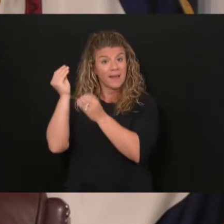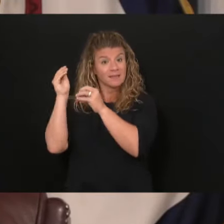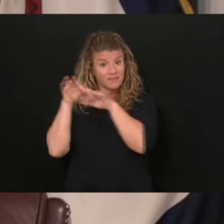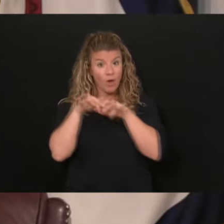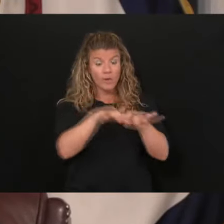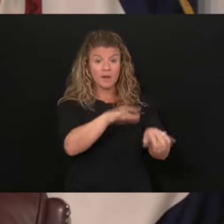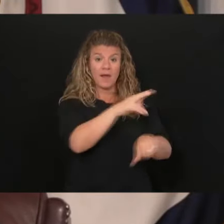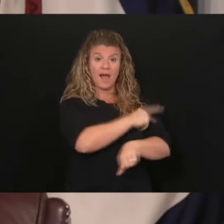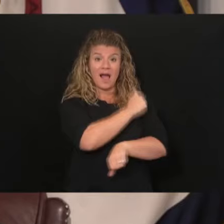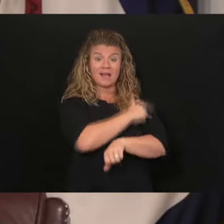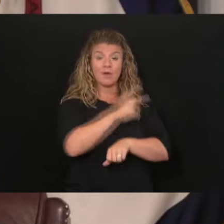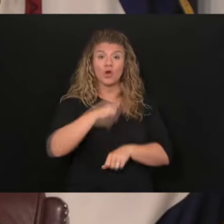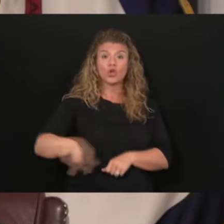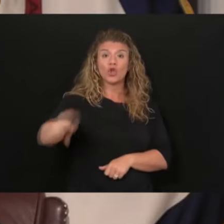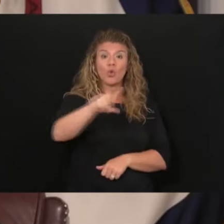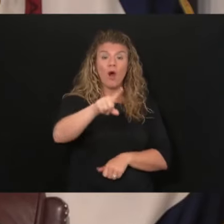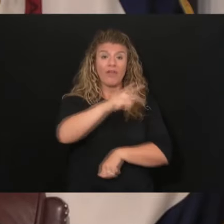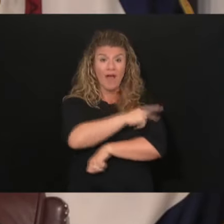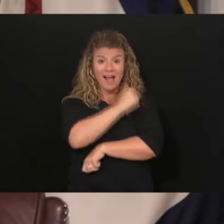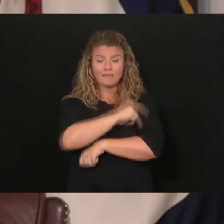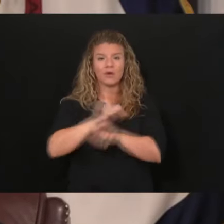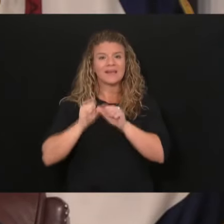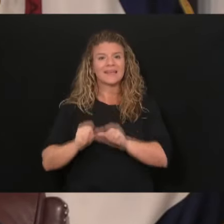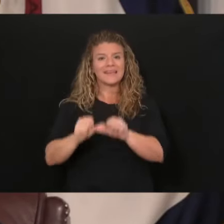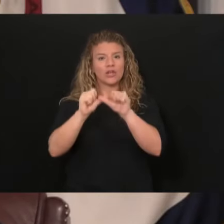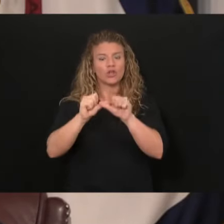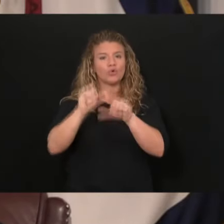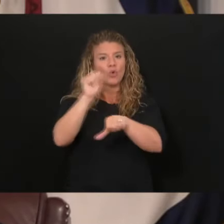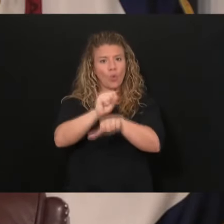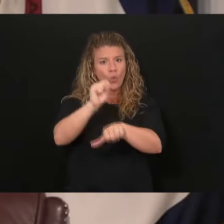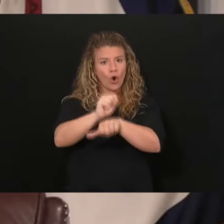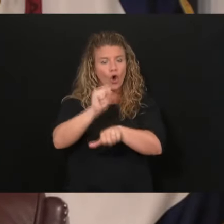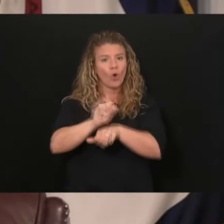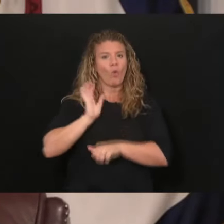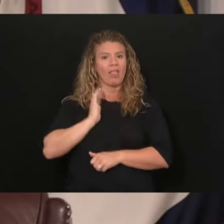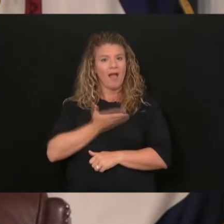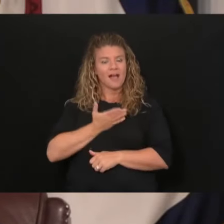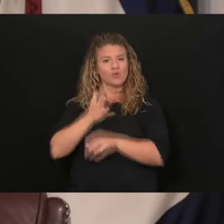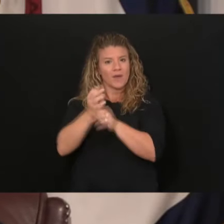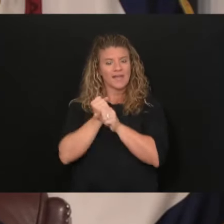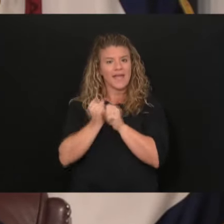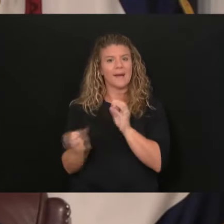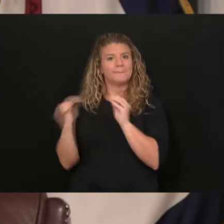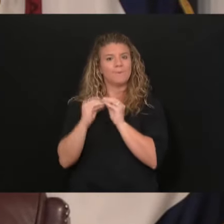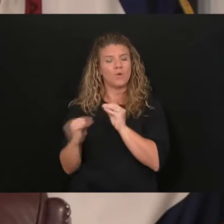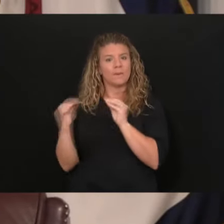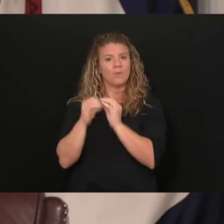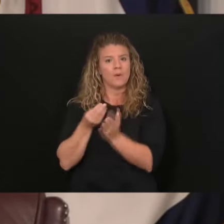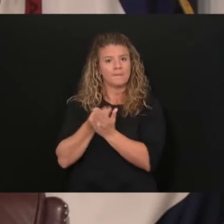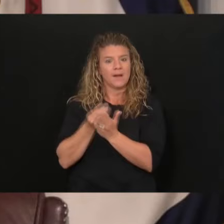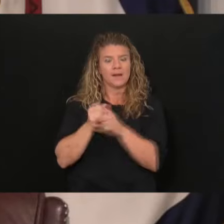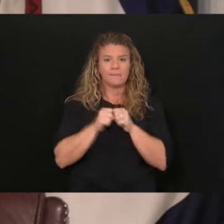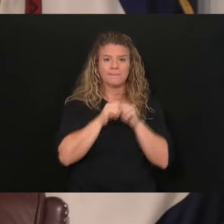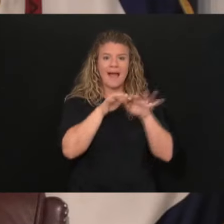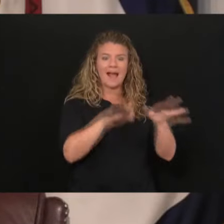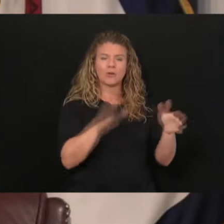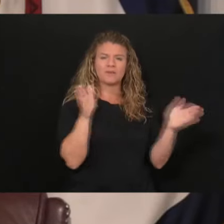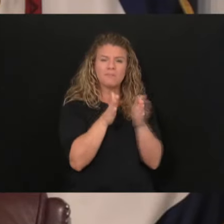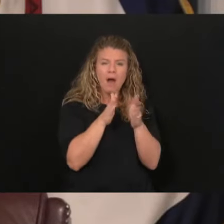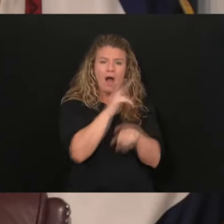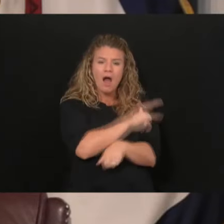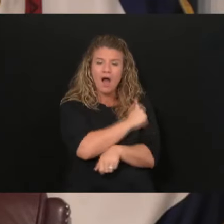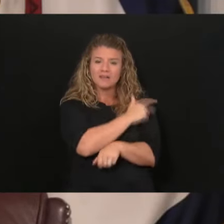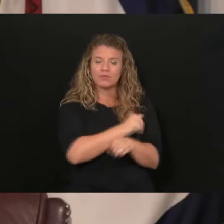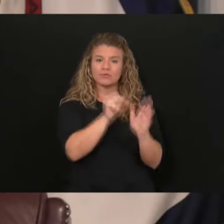hospitals to continue to work with our people in every way that we can get more and more and more of those dollars back to our rural hospitals and our hospitals